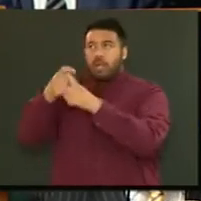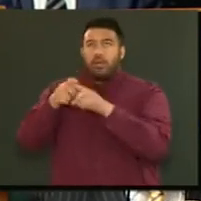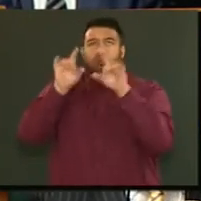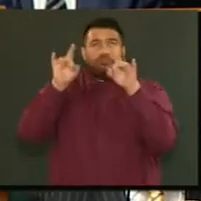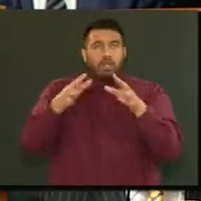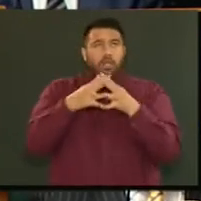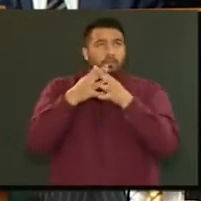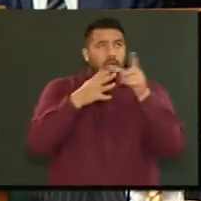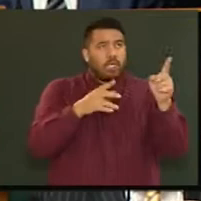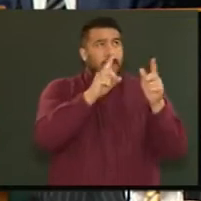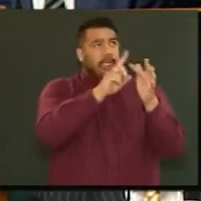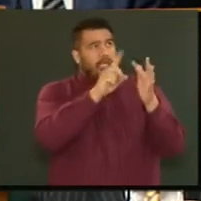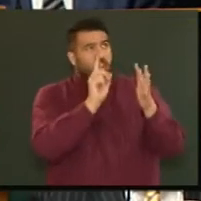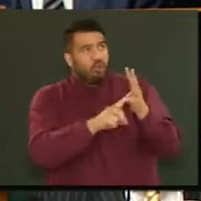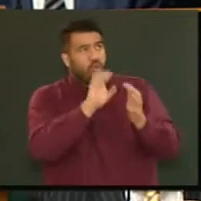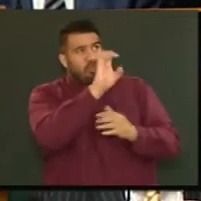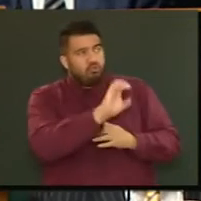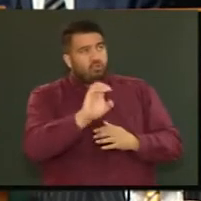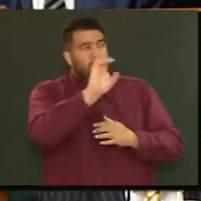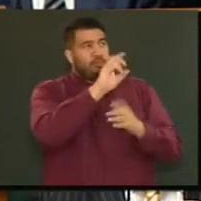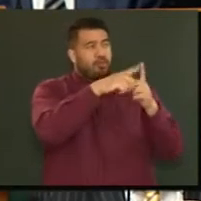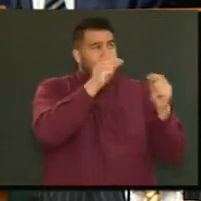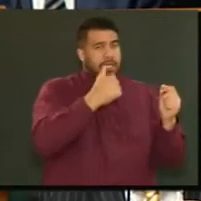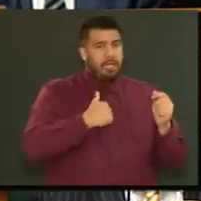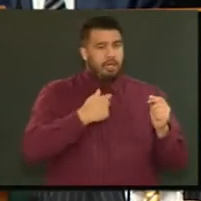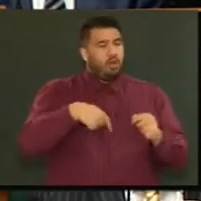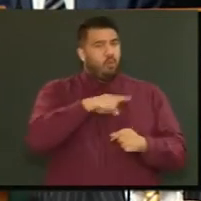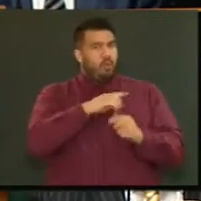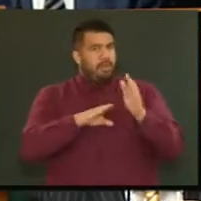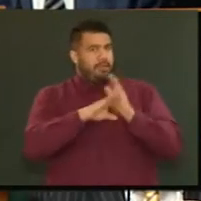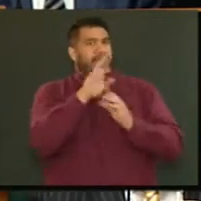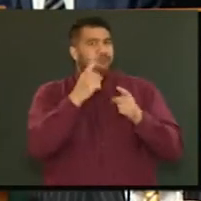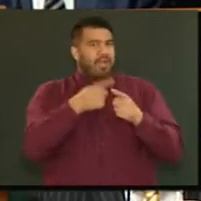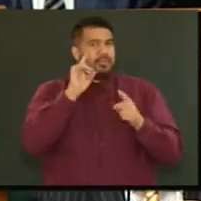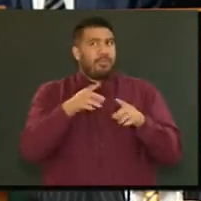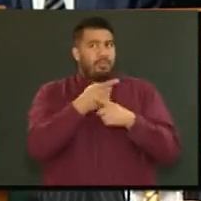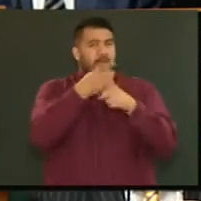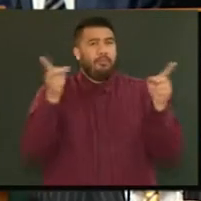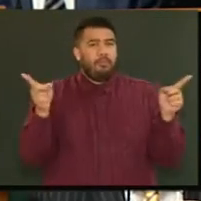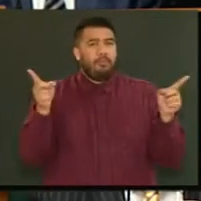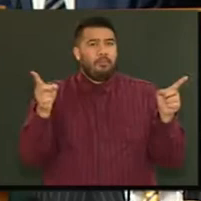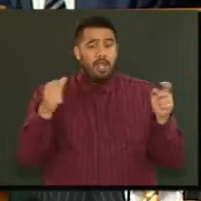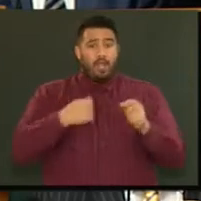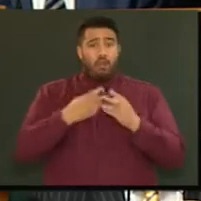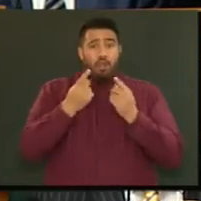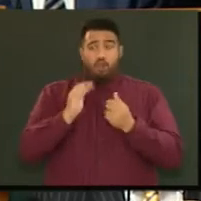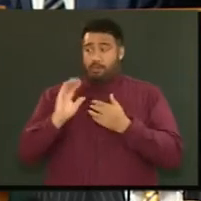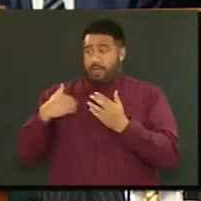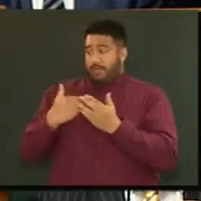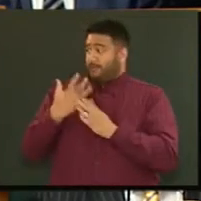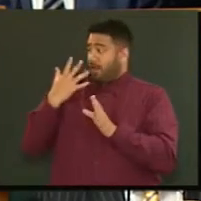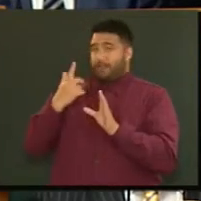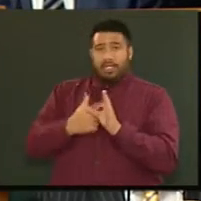EU, Japan and Canada. Our economy is 14% larger than it was just 5 years